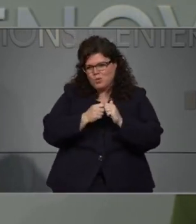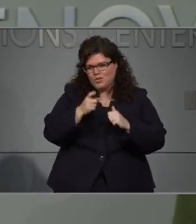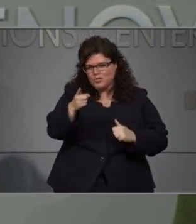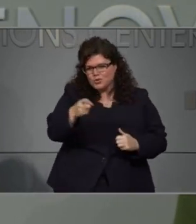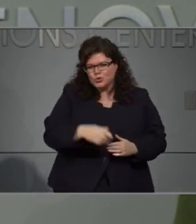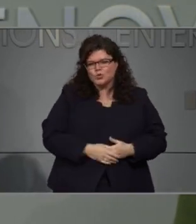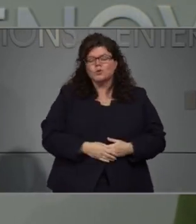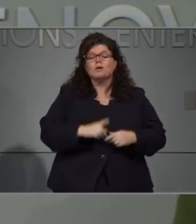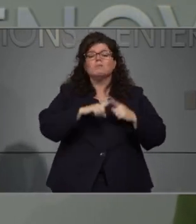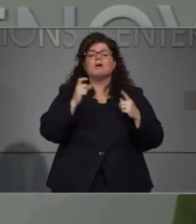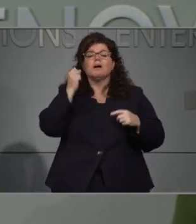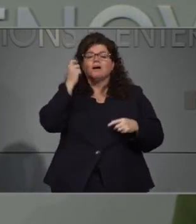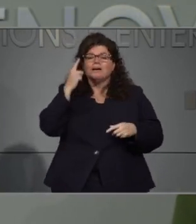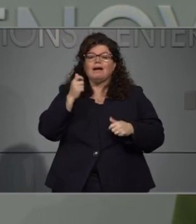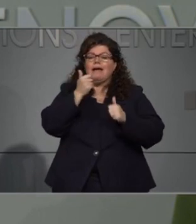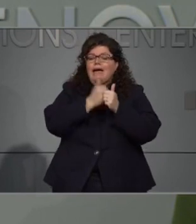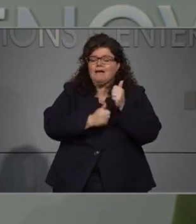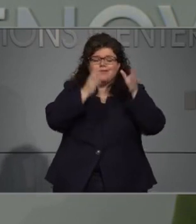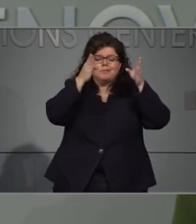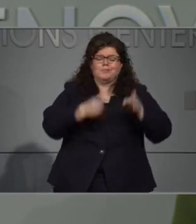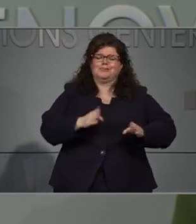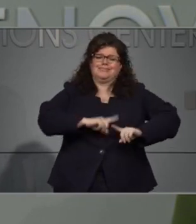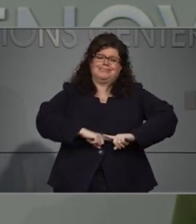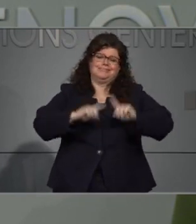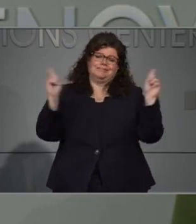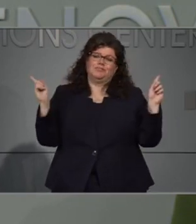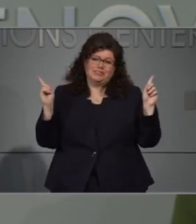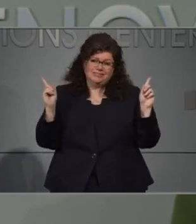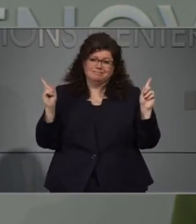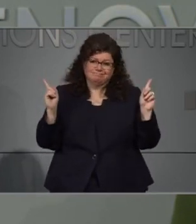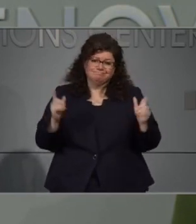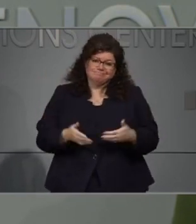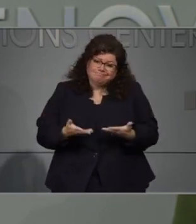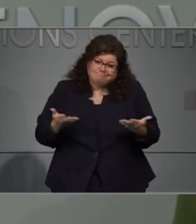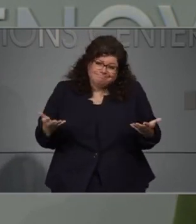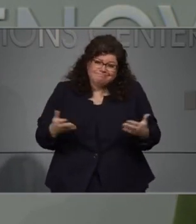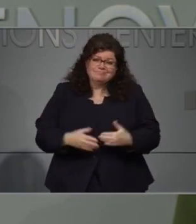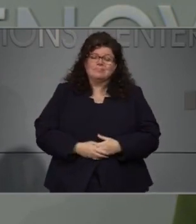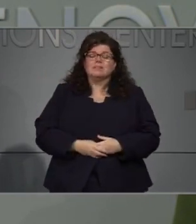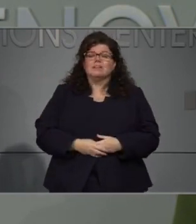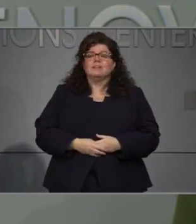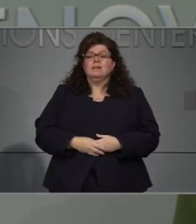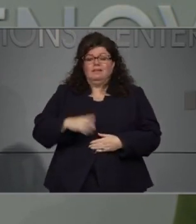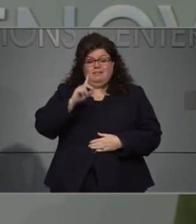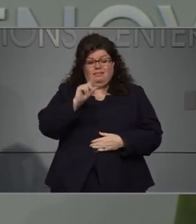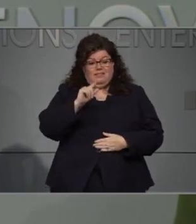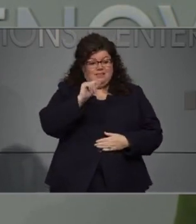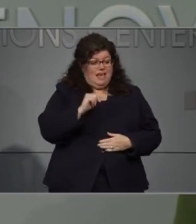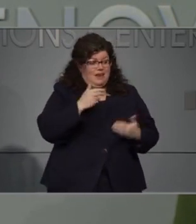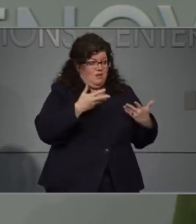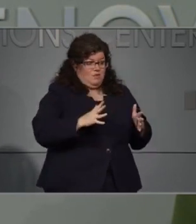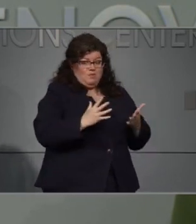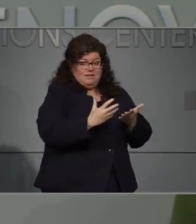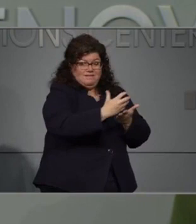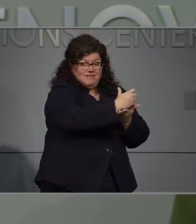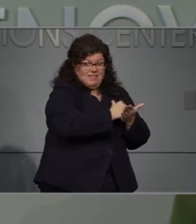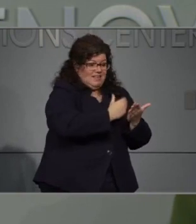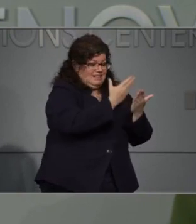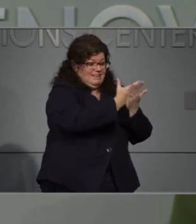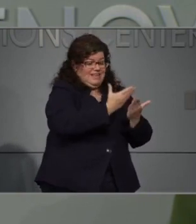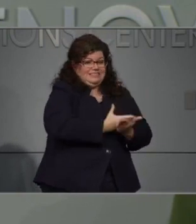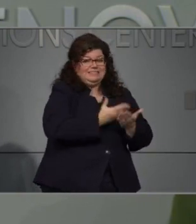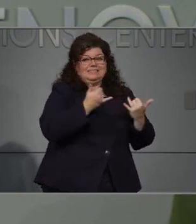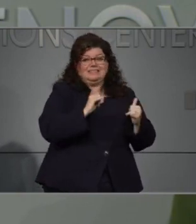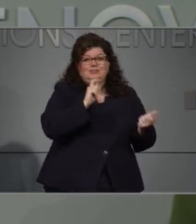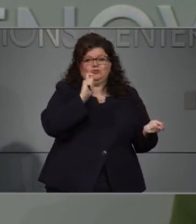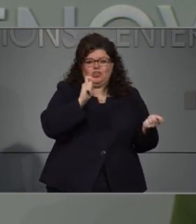different in different situations, and again, I continue to caveat that the data that we are getting and the evidence is evolving,